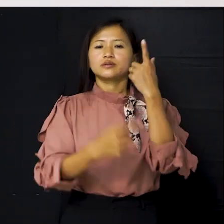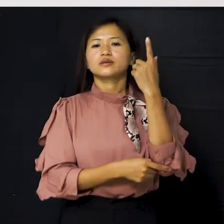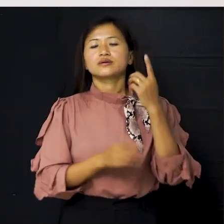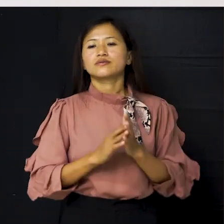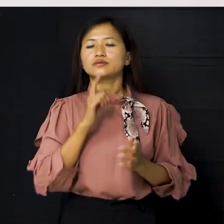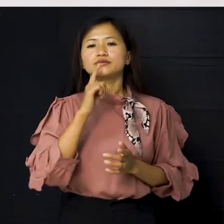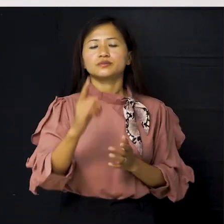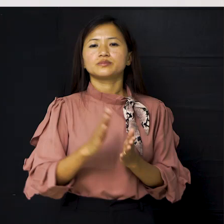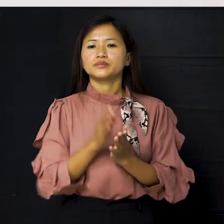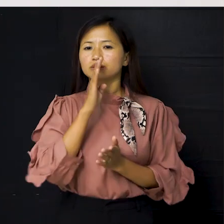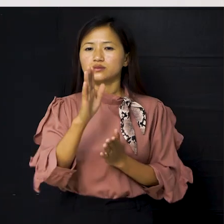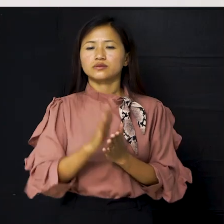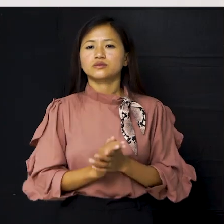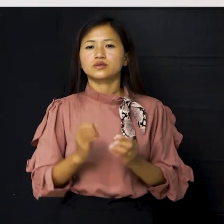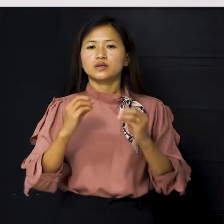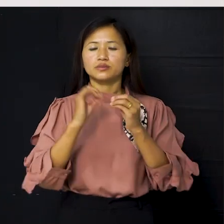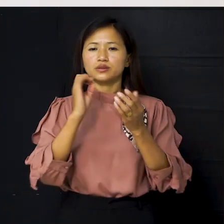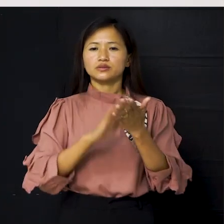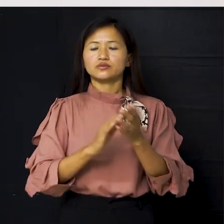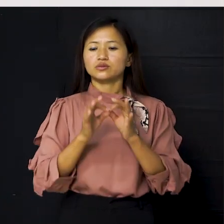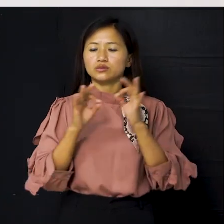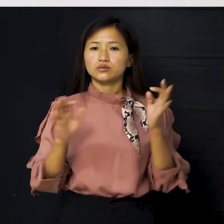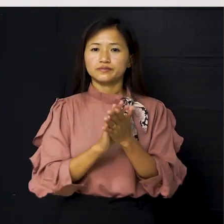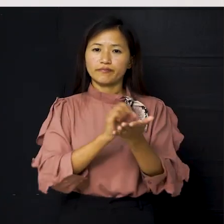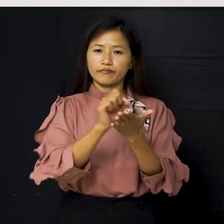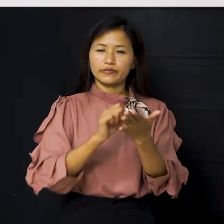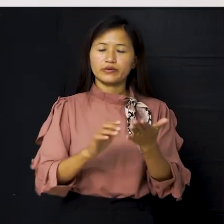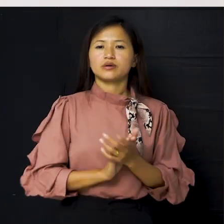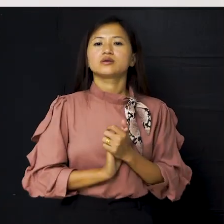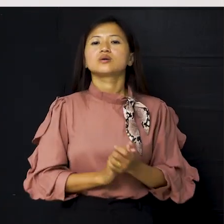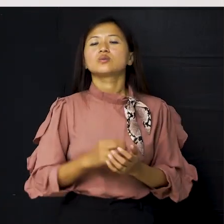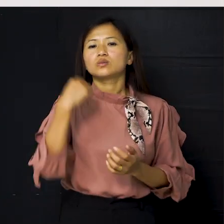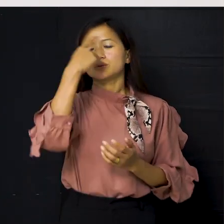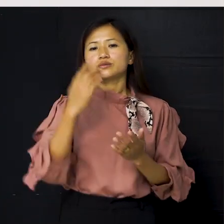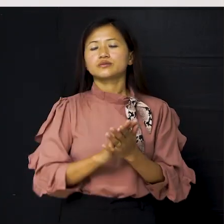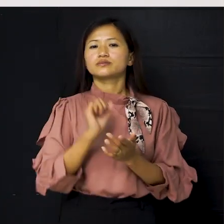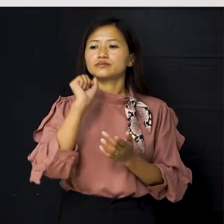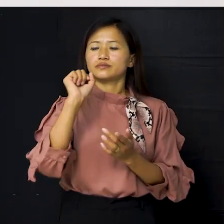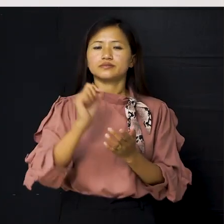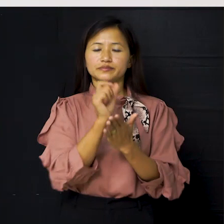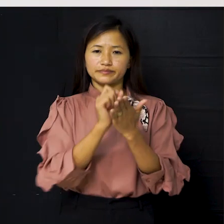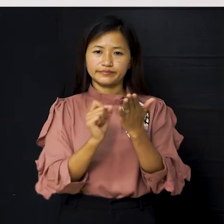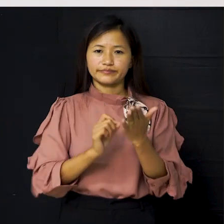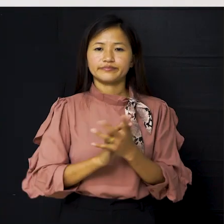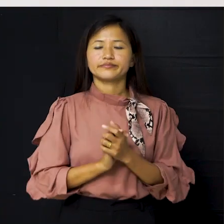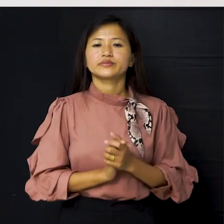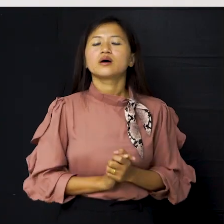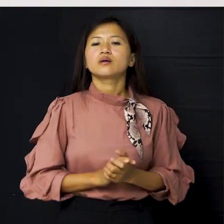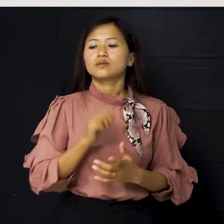informations because of the biographies and autobiographies which have been written by themselves and which were written